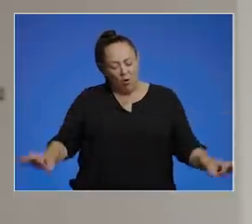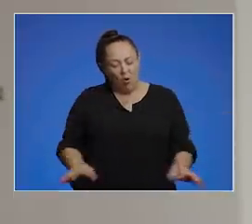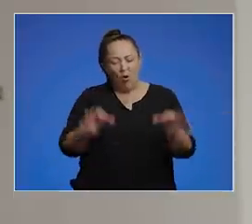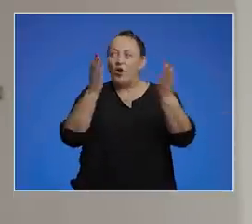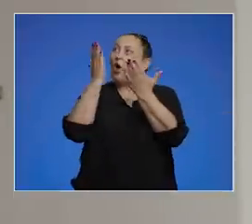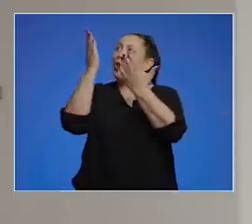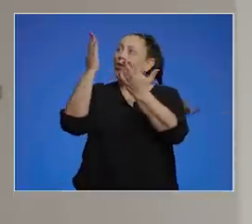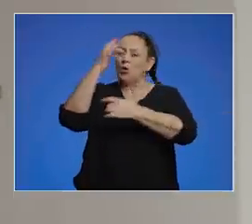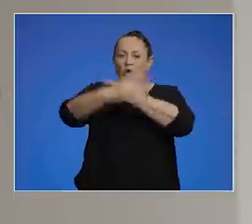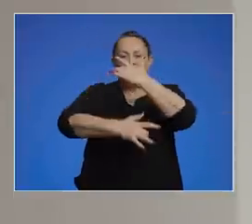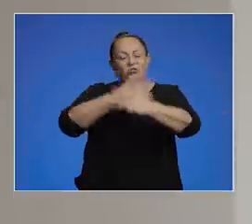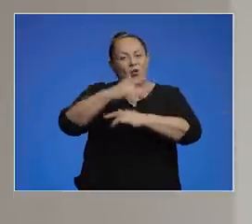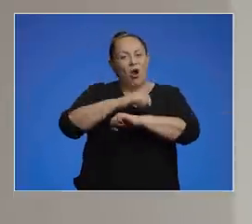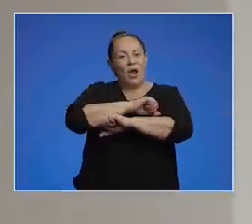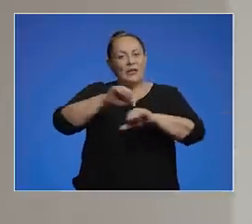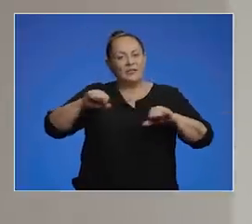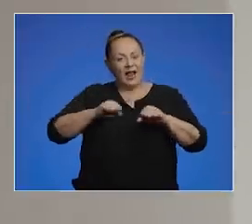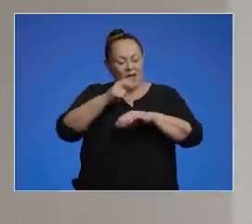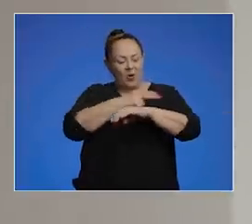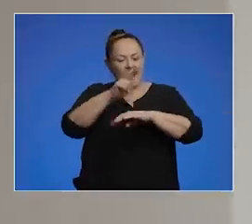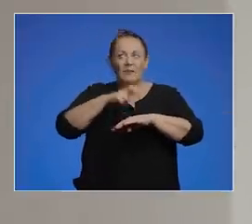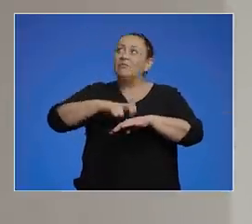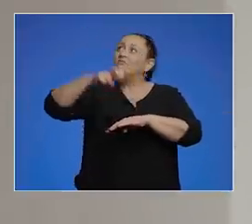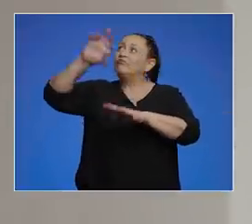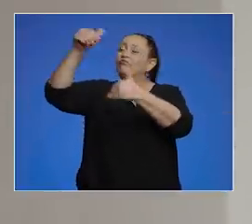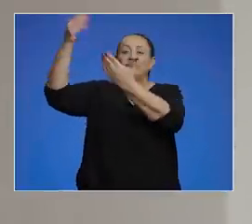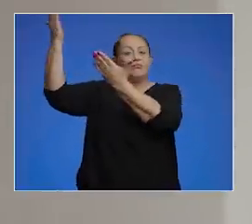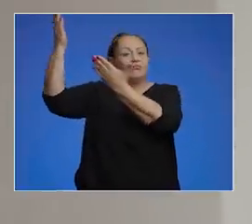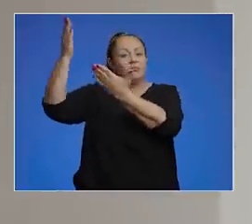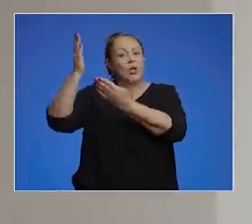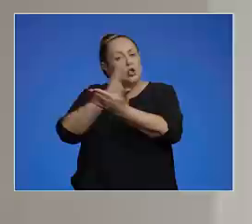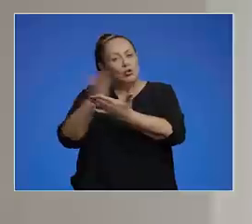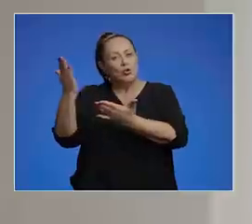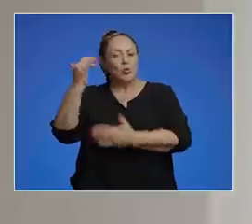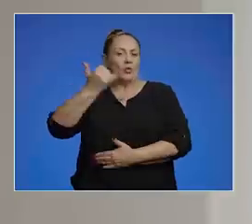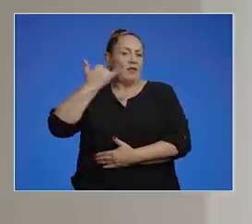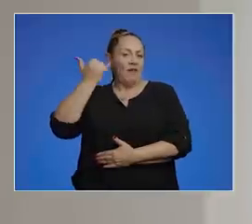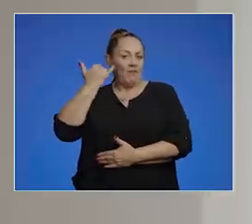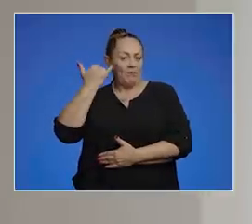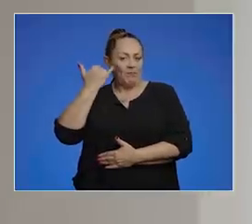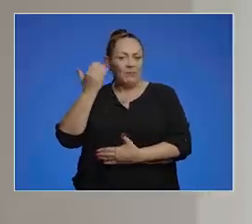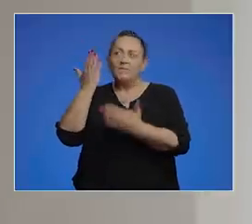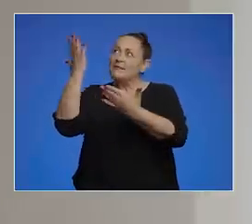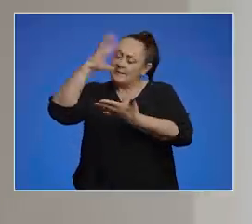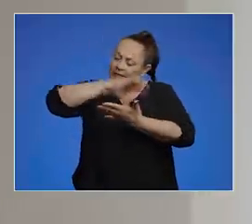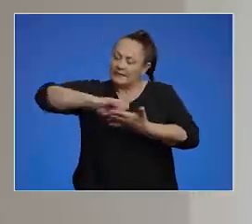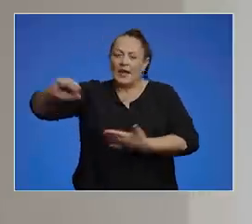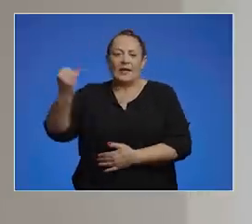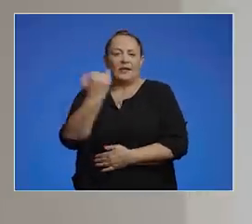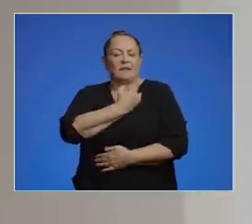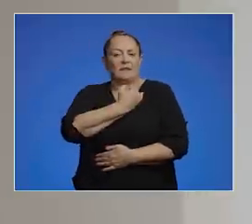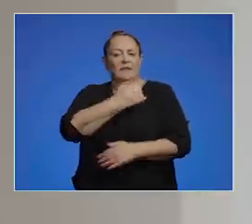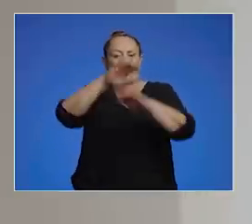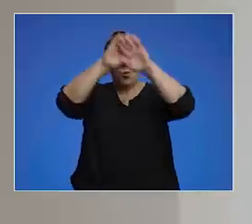you yet more gloriously when Christ, our Passover, has been sacrificed. For he is the true Lamb who